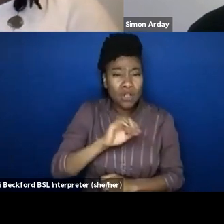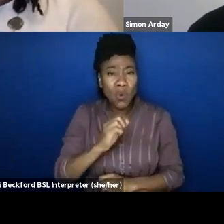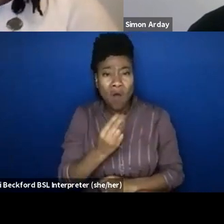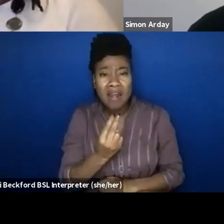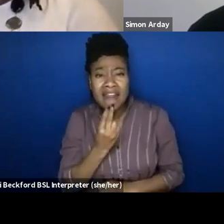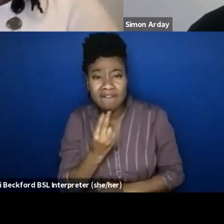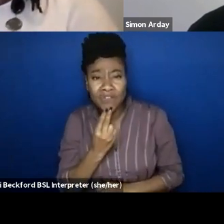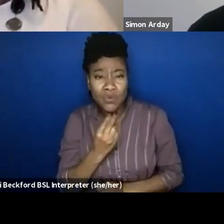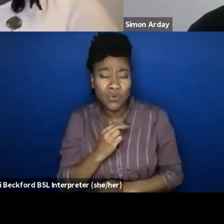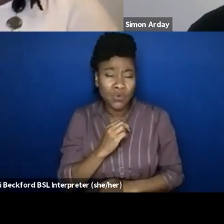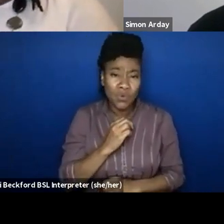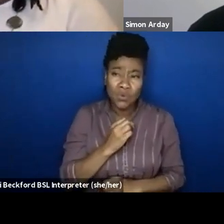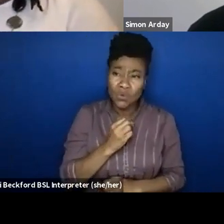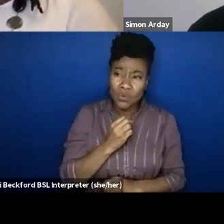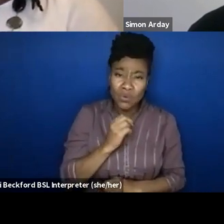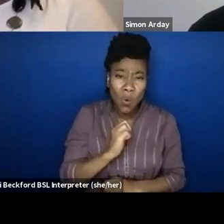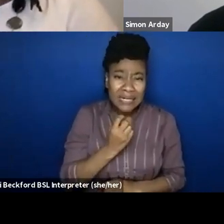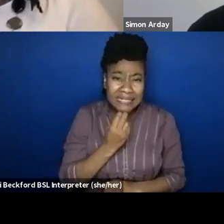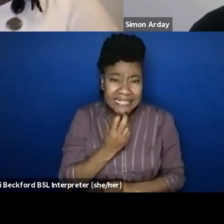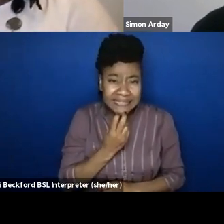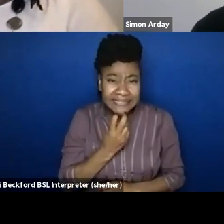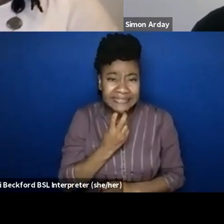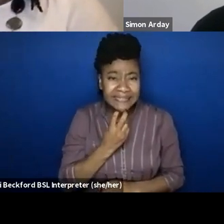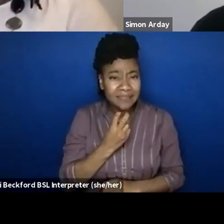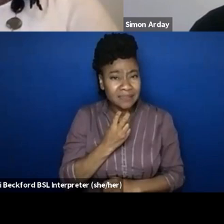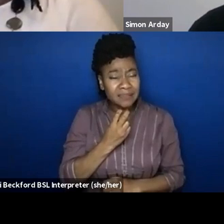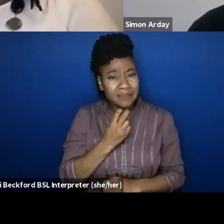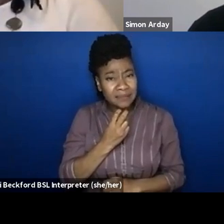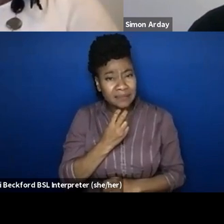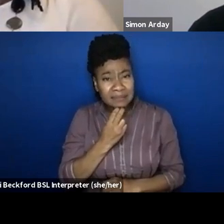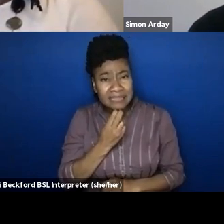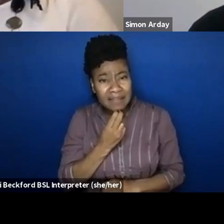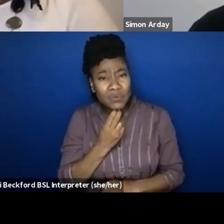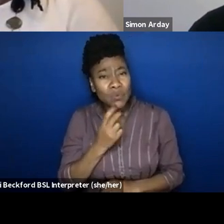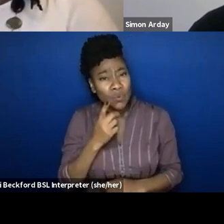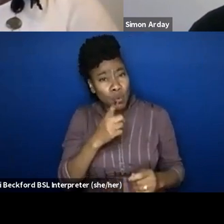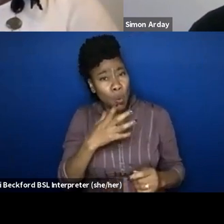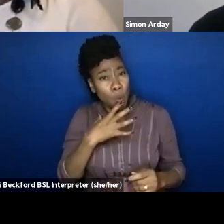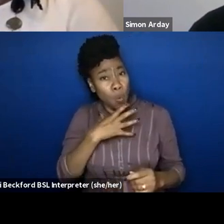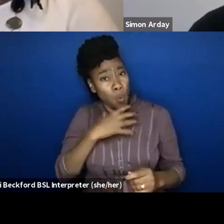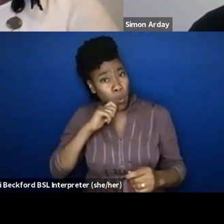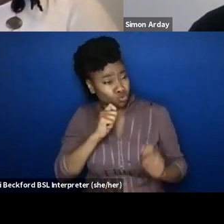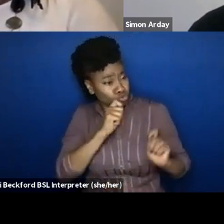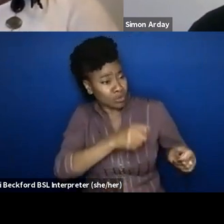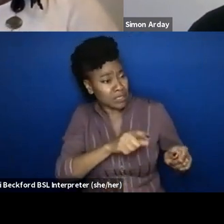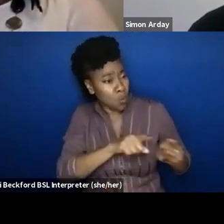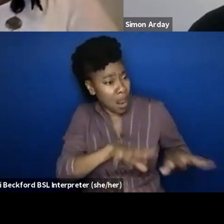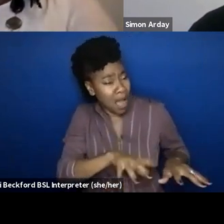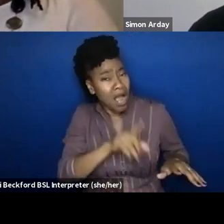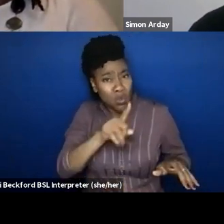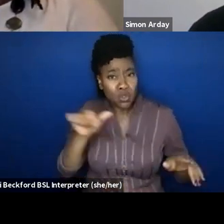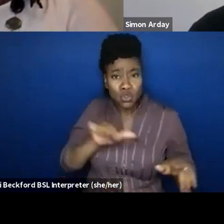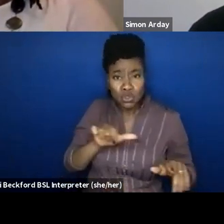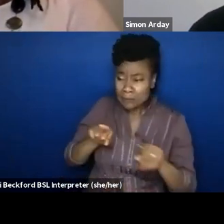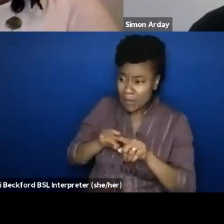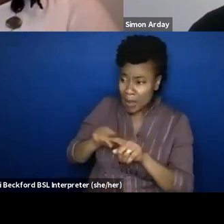treated. And I think once that happens, that reciprocity will create a healing. So